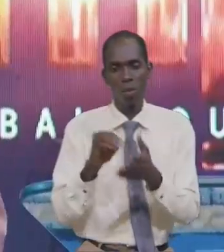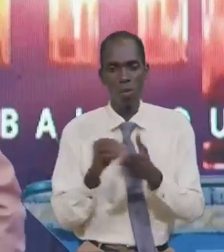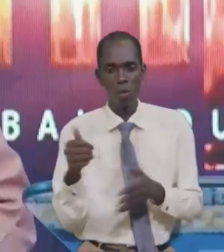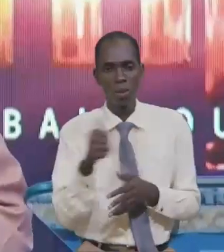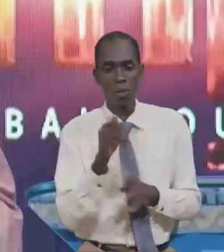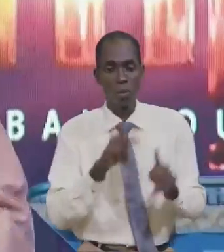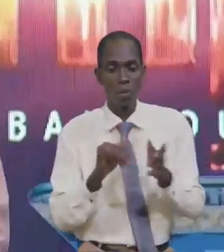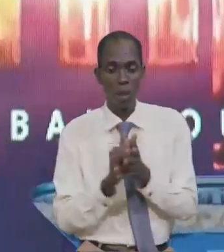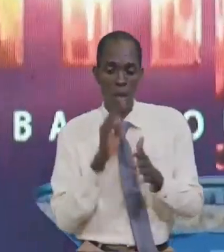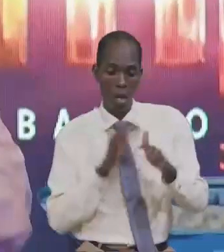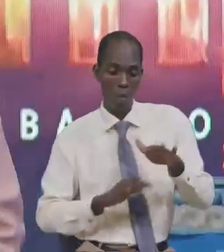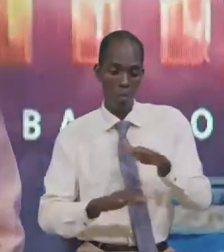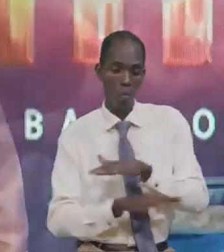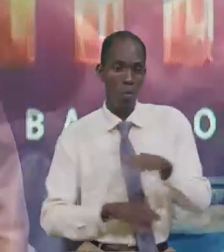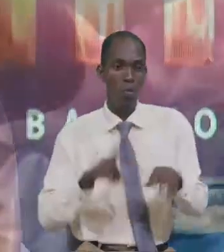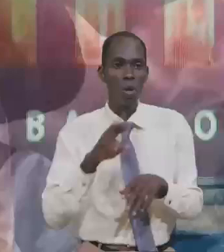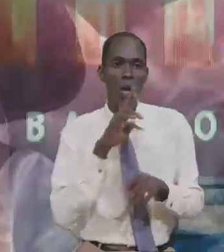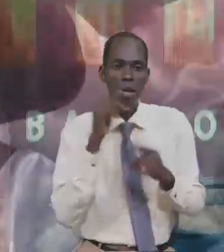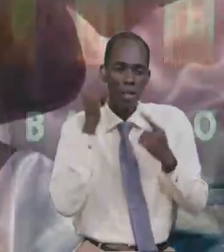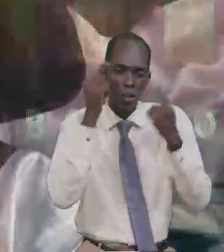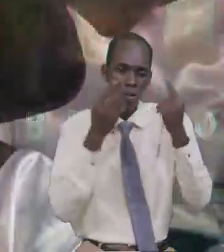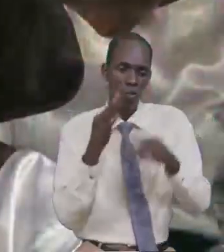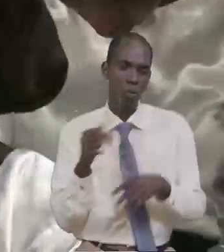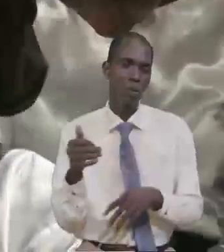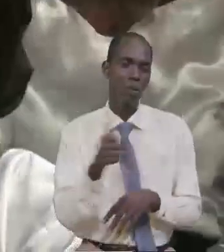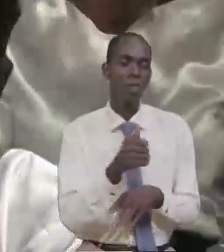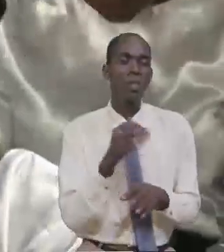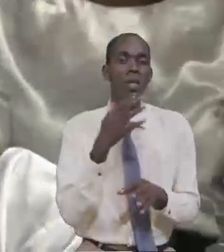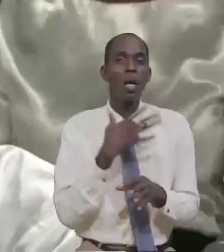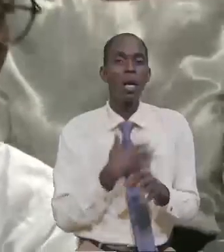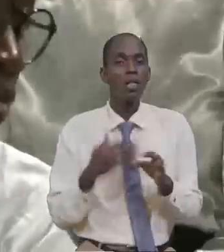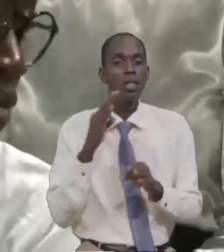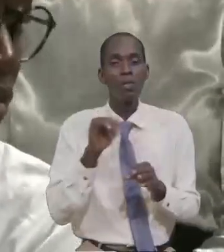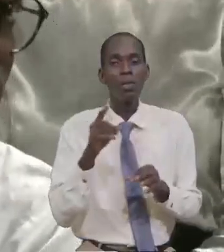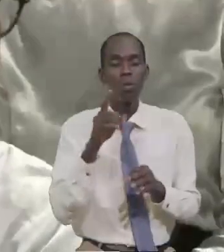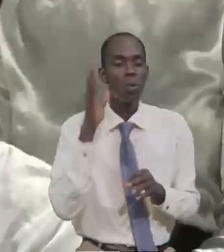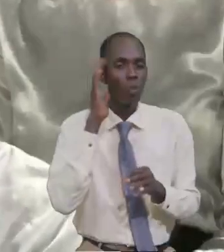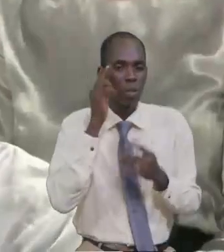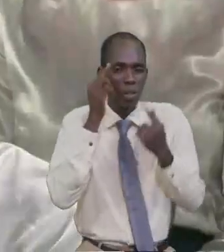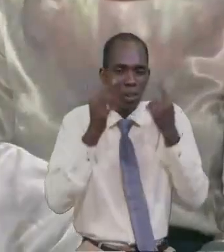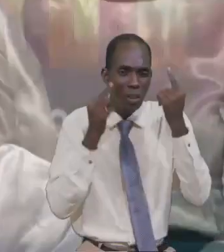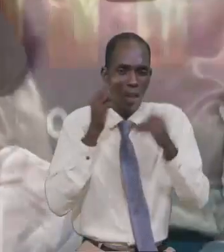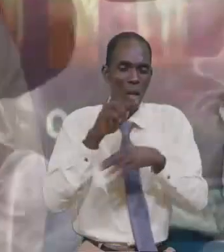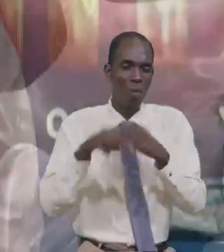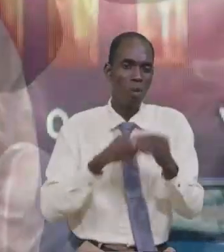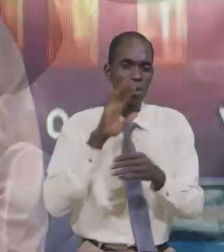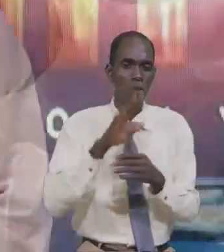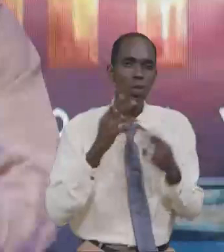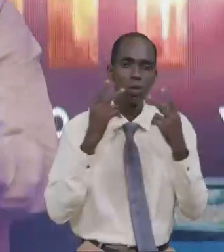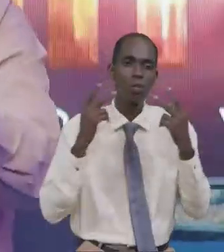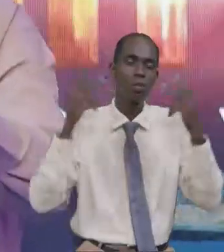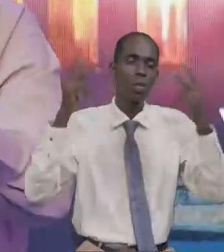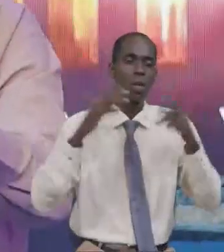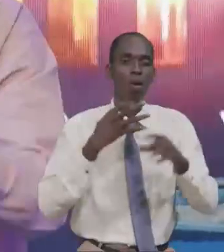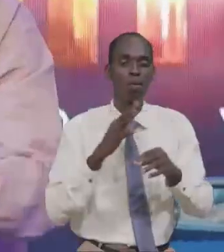think about your climbing up, it's yourself. It's yourself. Dedicate quality time